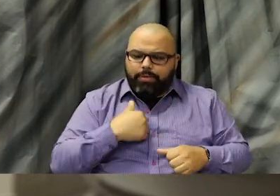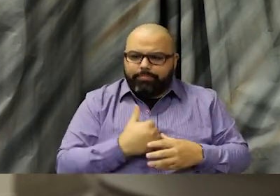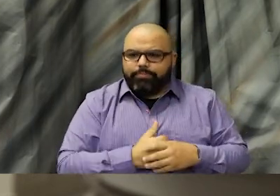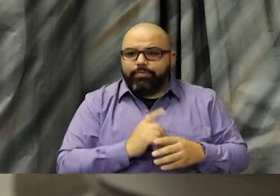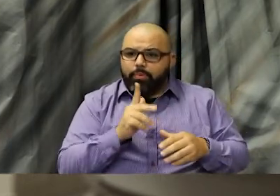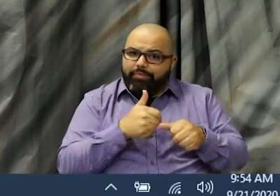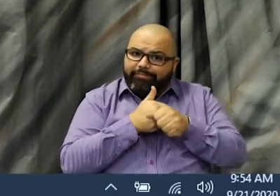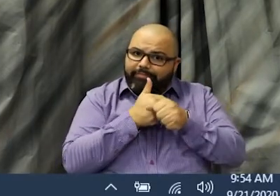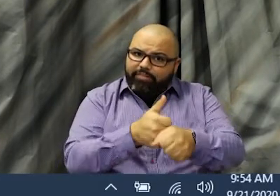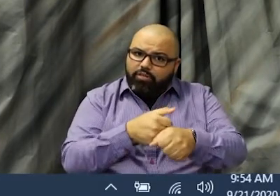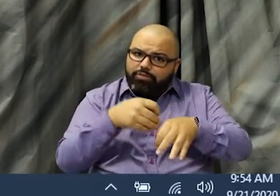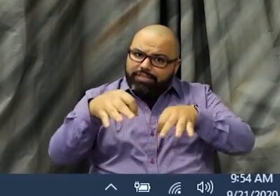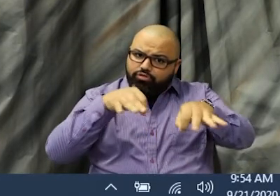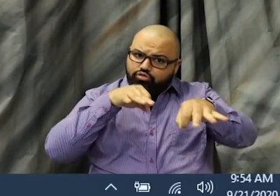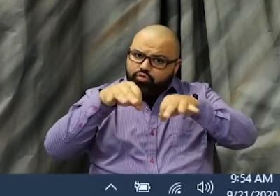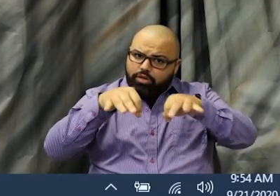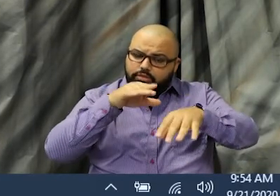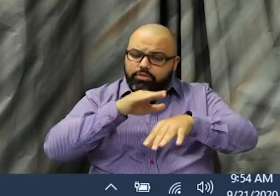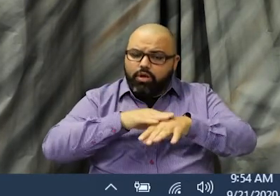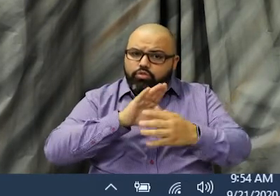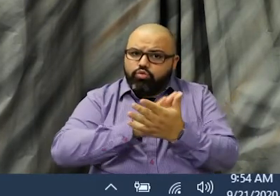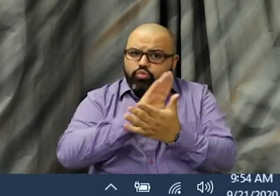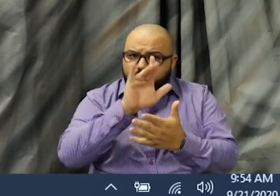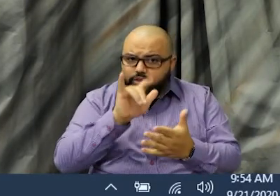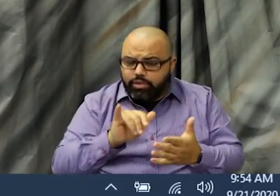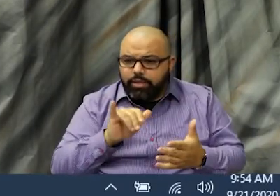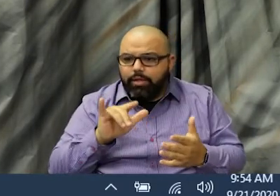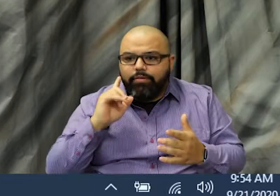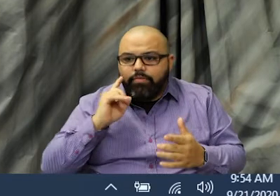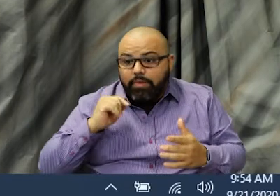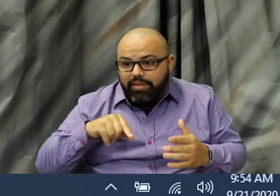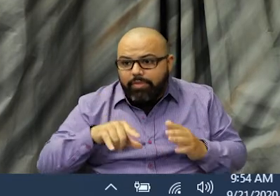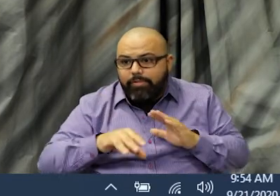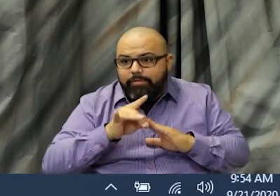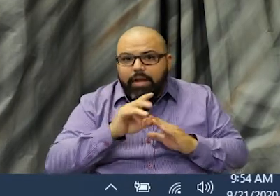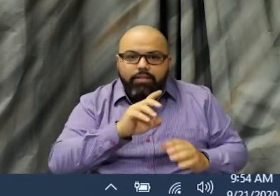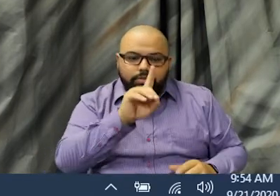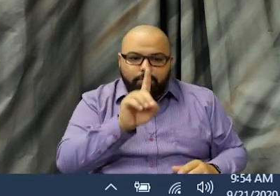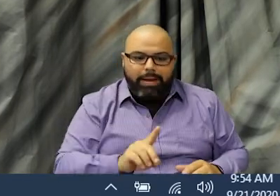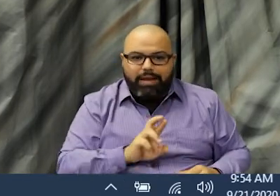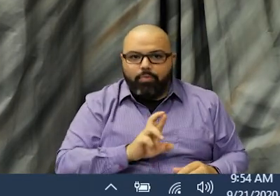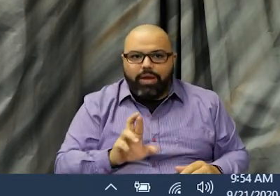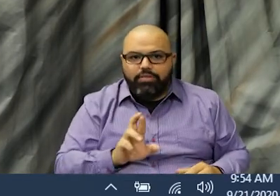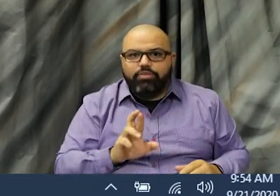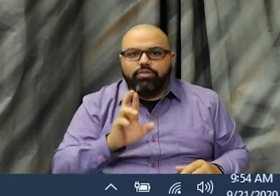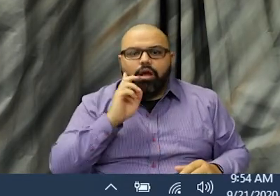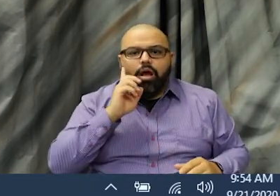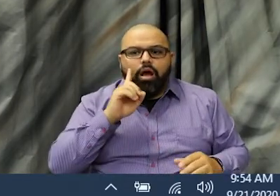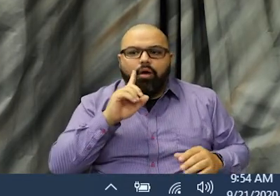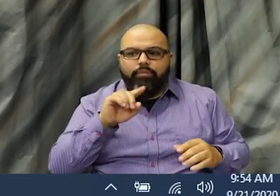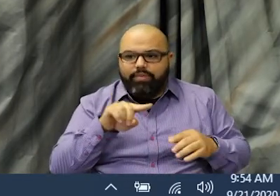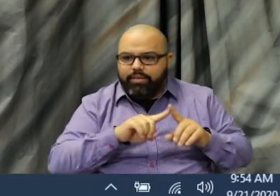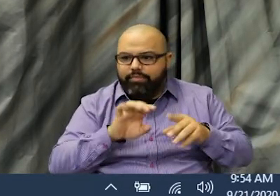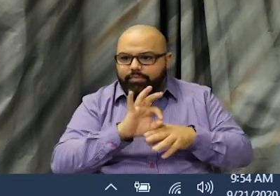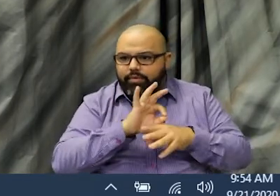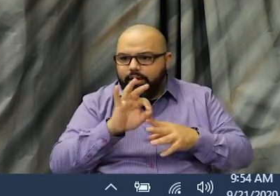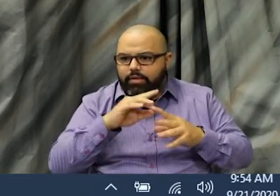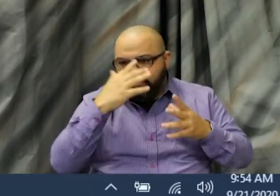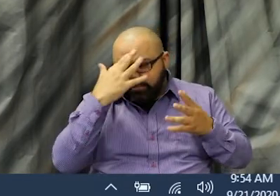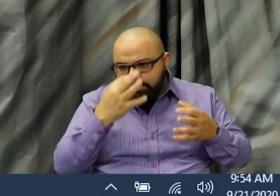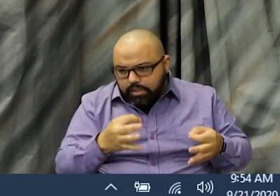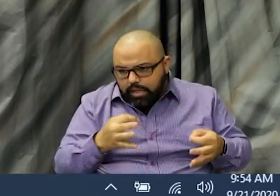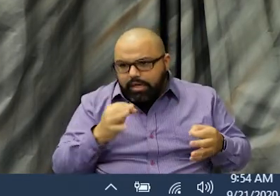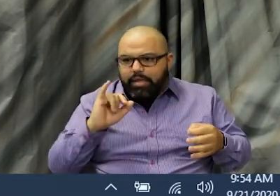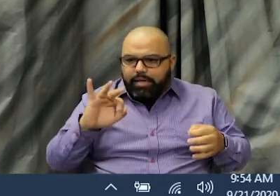for me. They would follow the instructions on Schoology. In this case, they're finding the domain and range of the functions